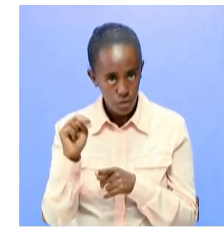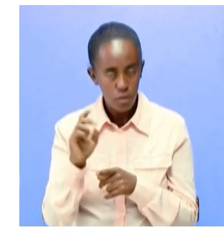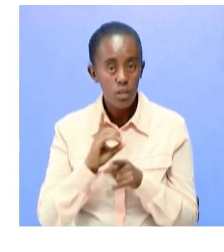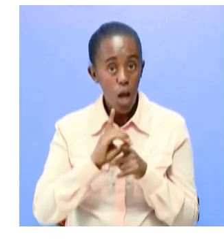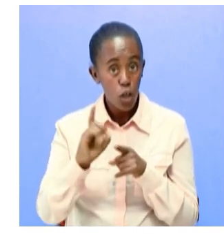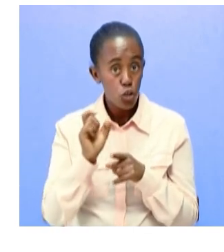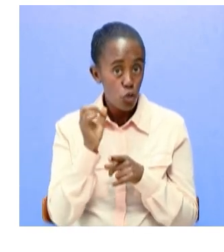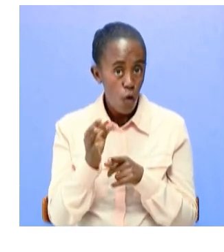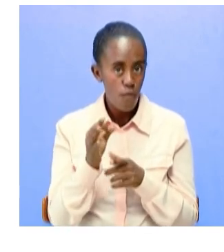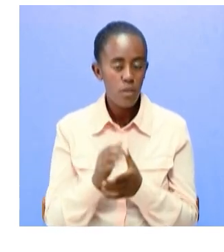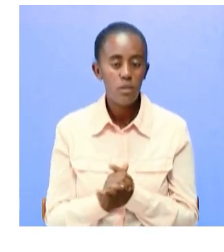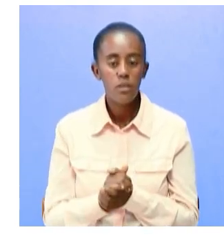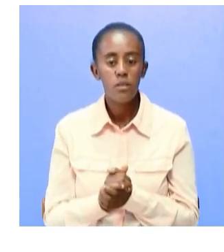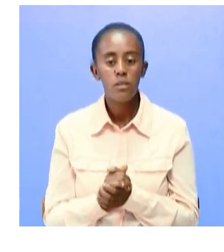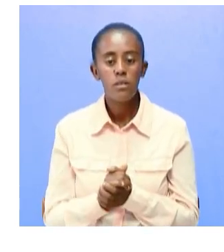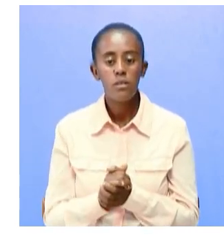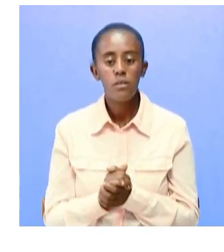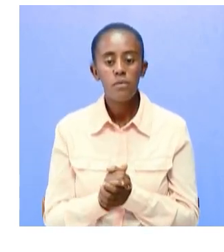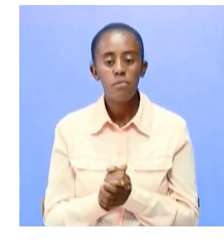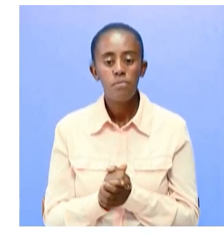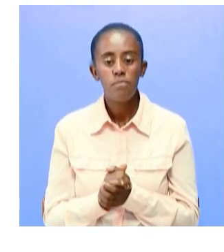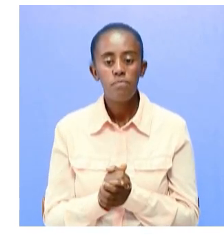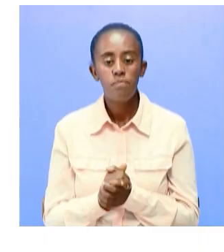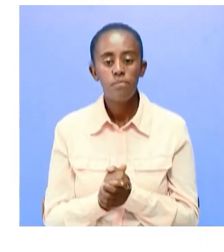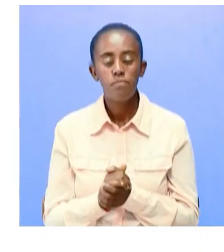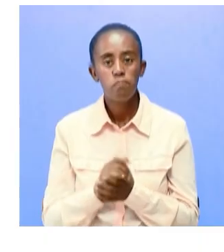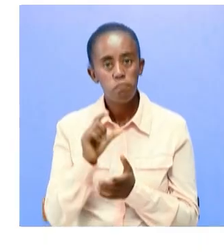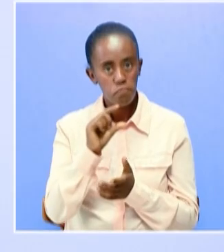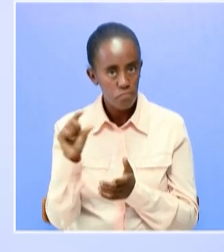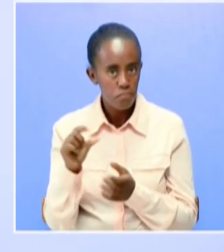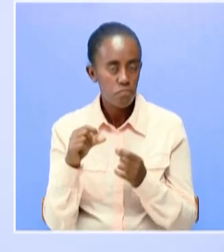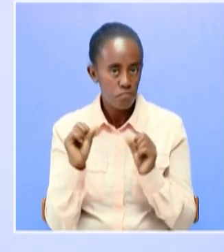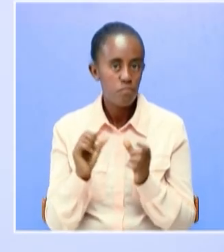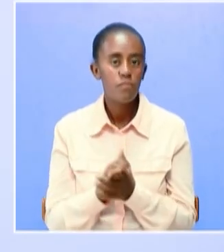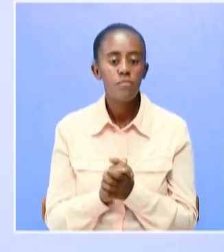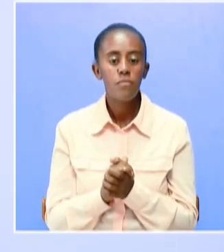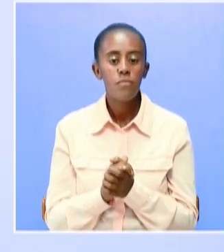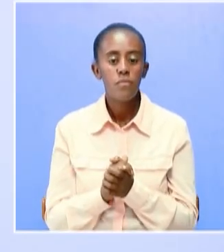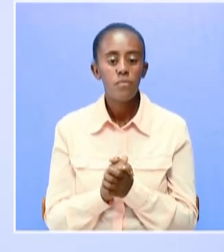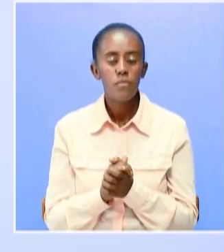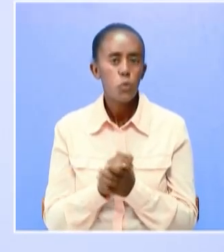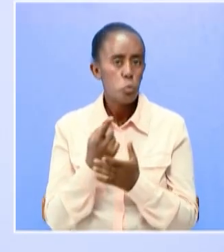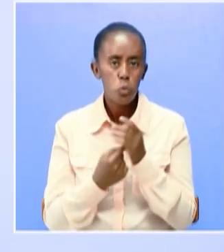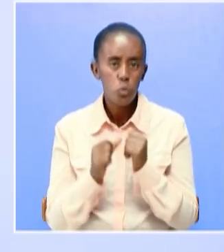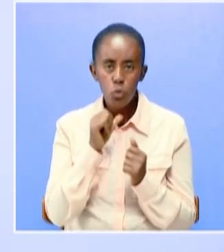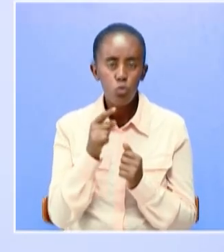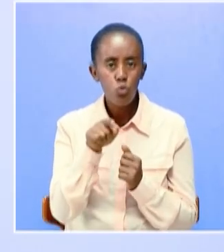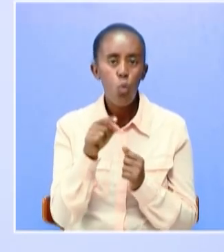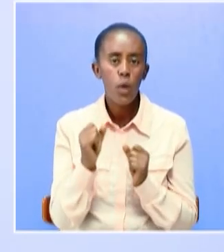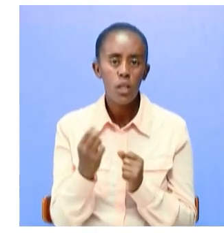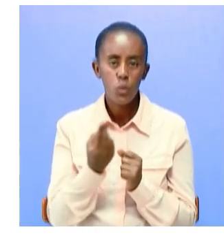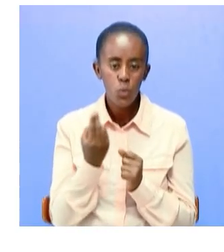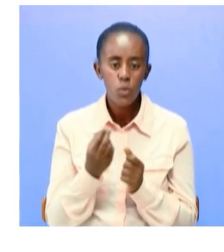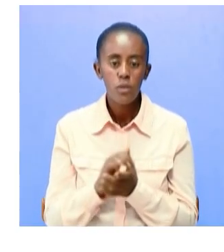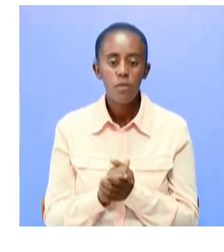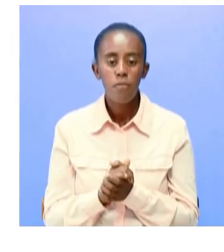of here? Not only that, maybe you can use hey.